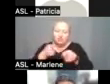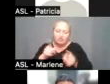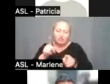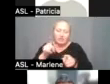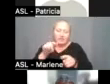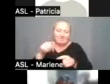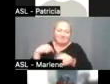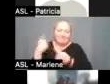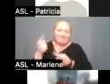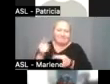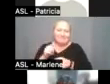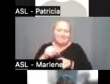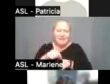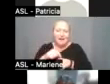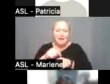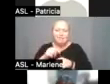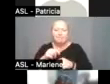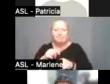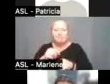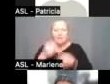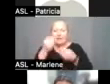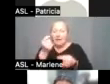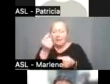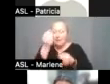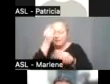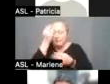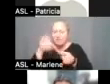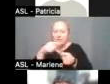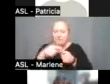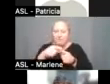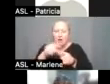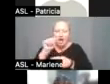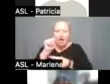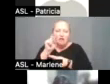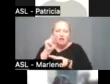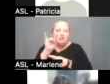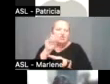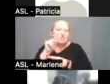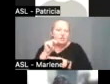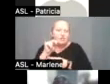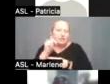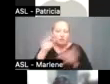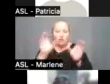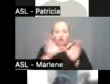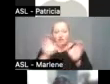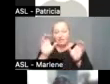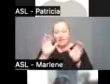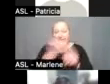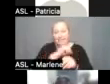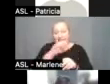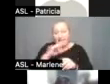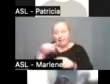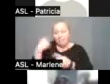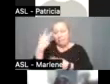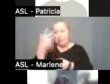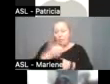to give you a little bit of information on on attrition um um so for certificated staff for the past three